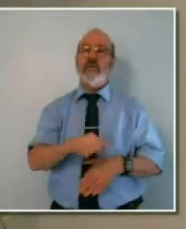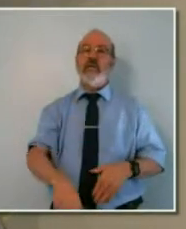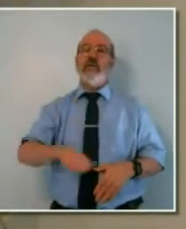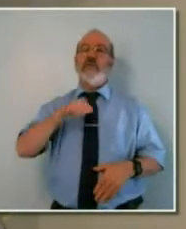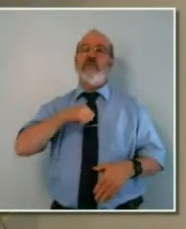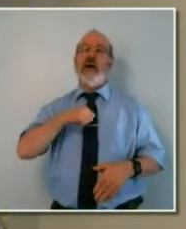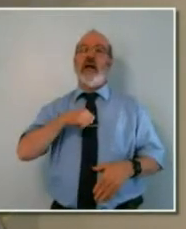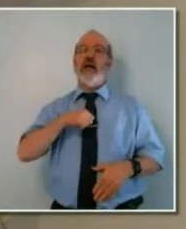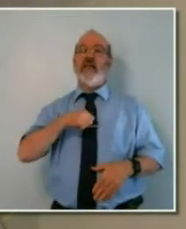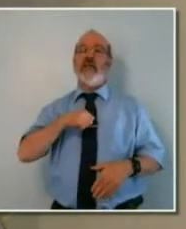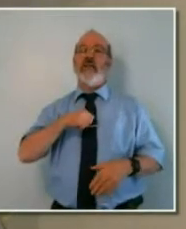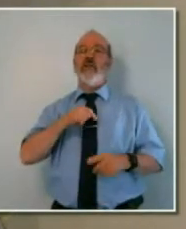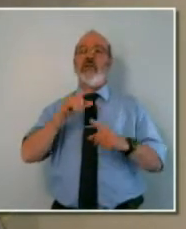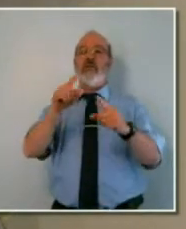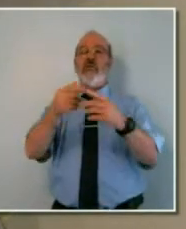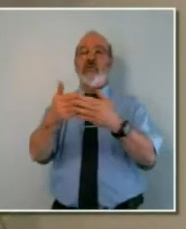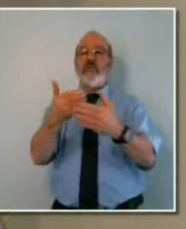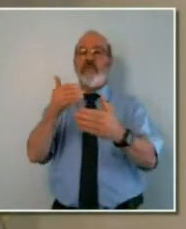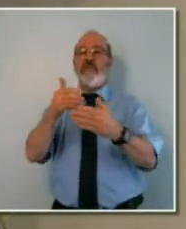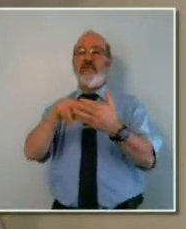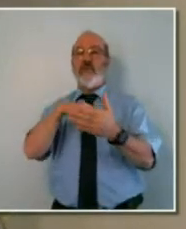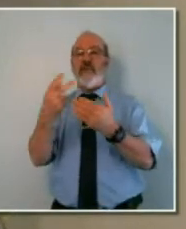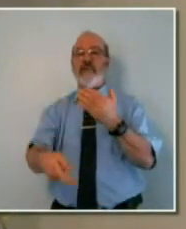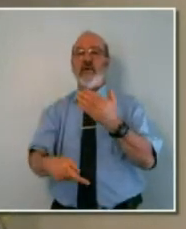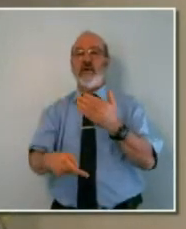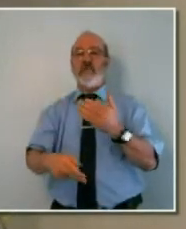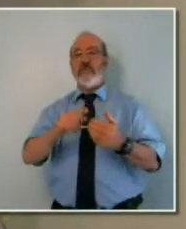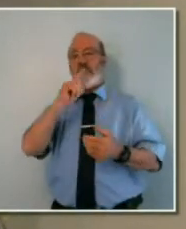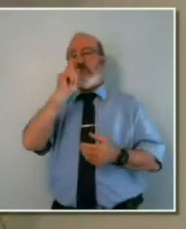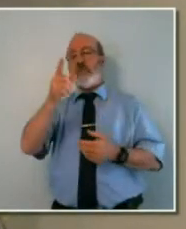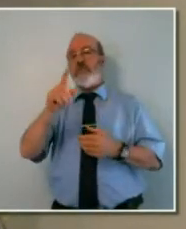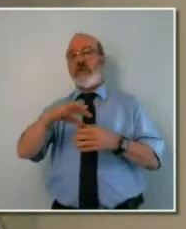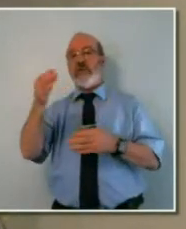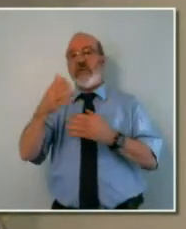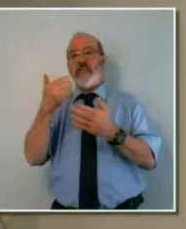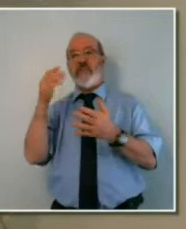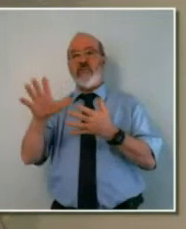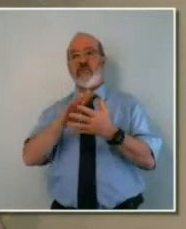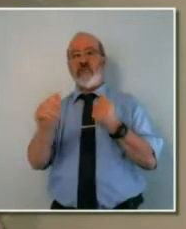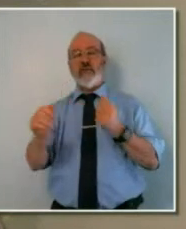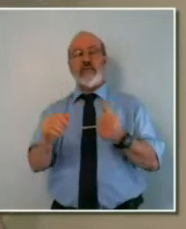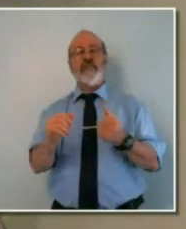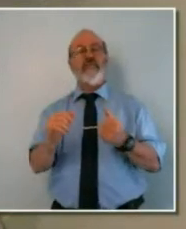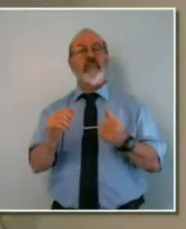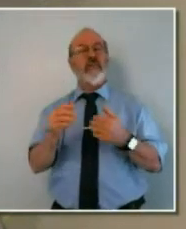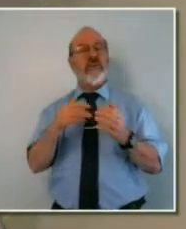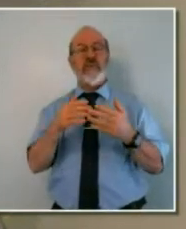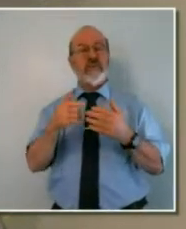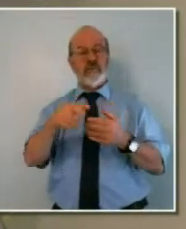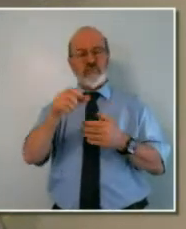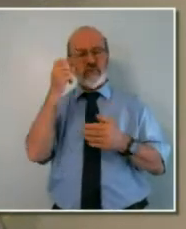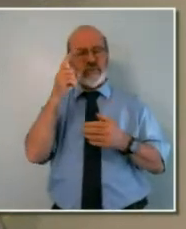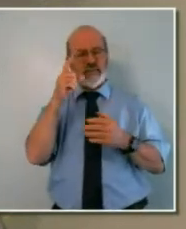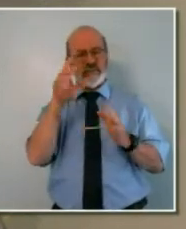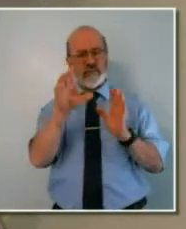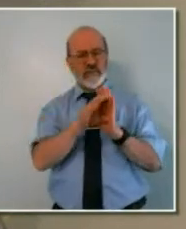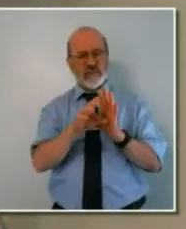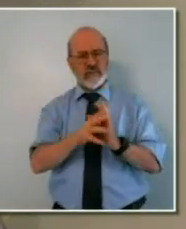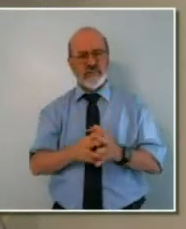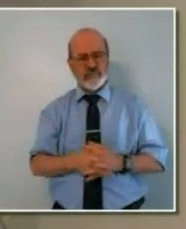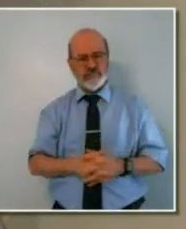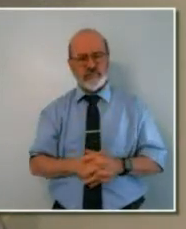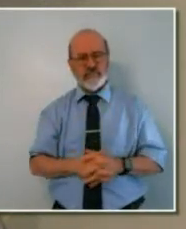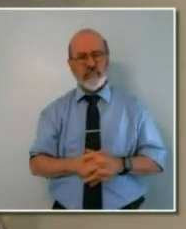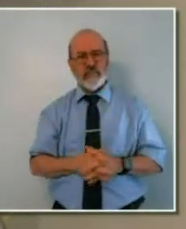before a fall and a haughty spirit before destruction or vice versa. But nonetheless, you get the message. Look at